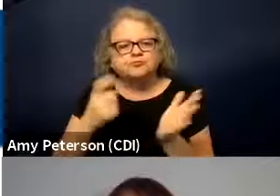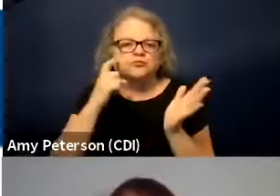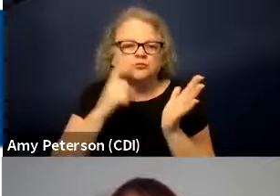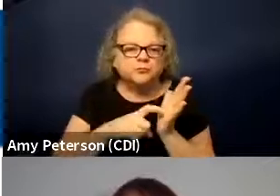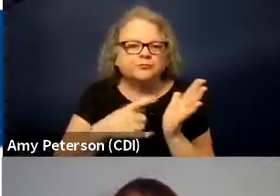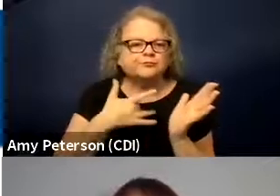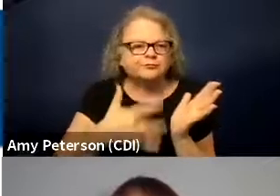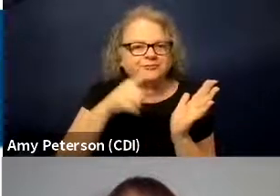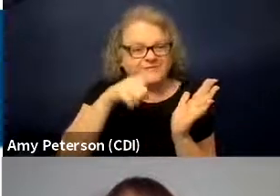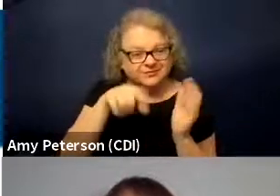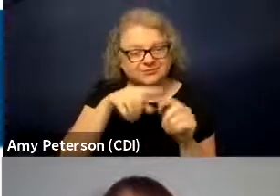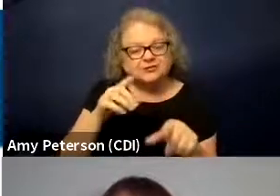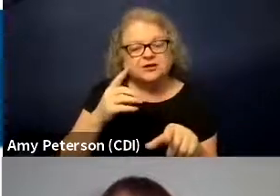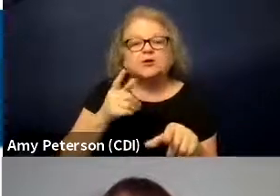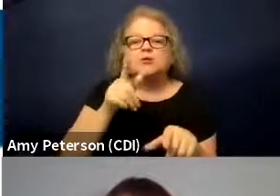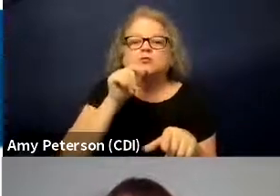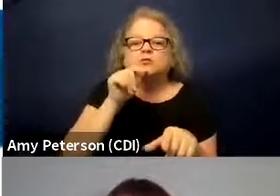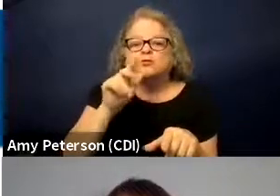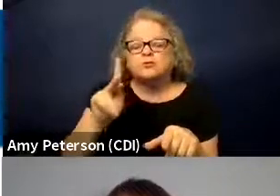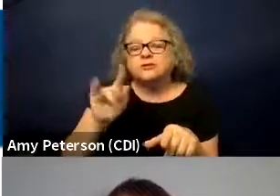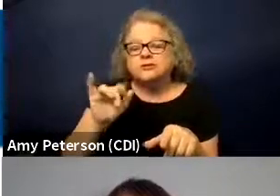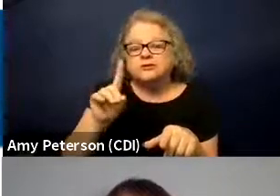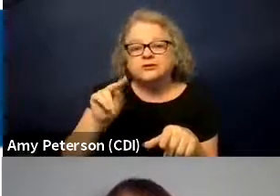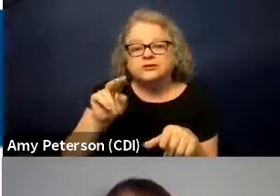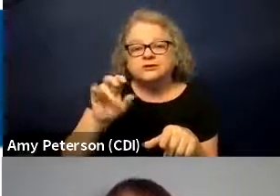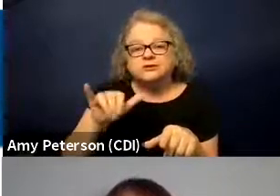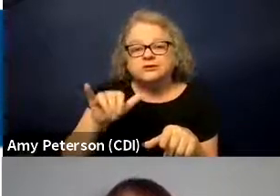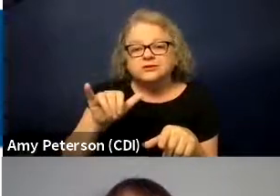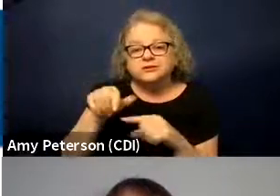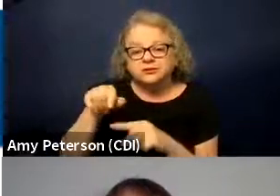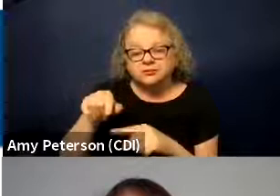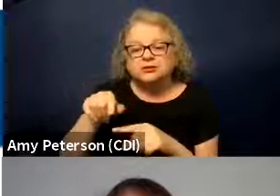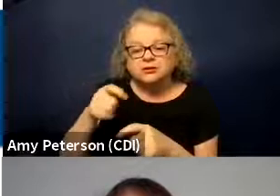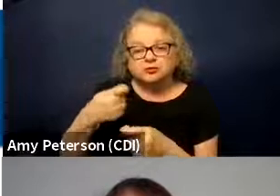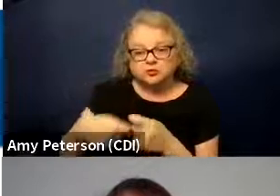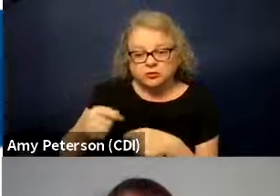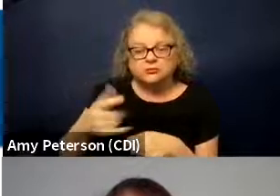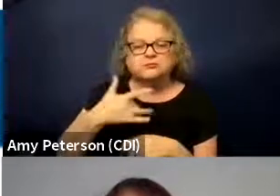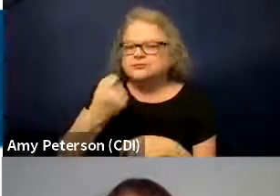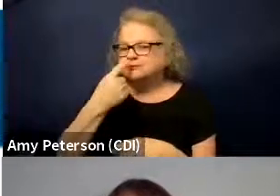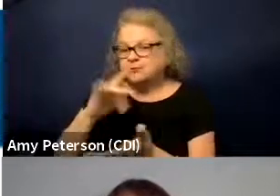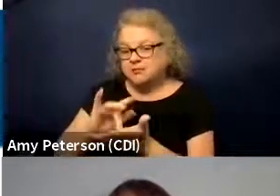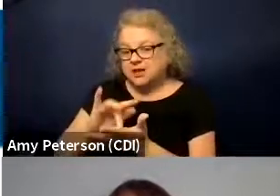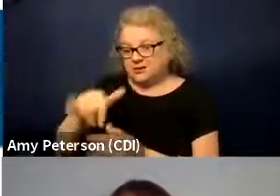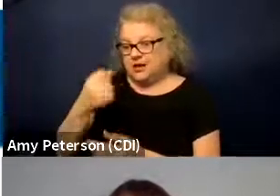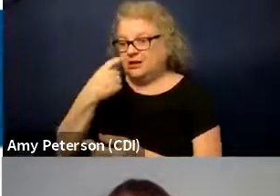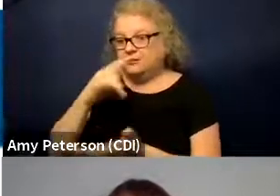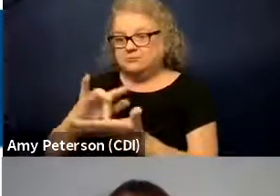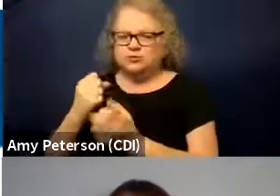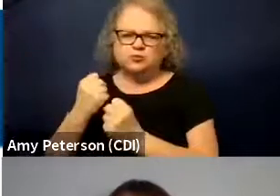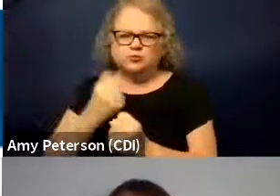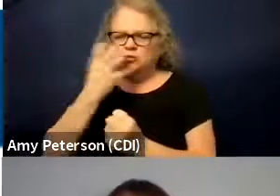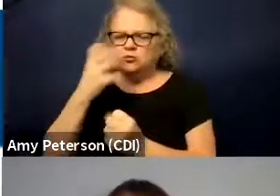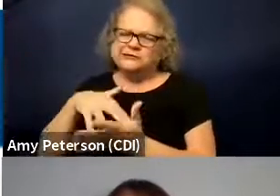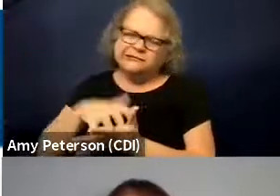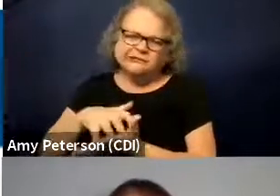kidney. The important thing to understand is that almost all of the new cases we are seeing in